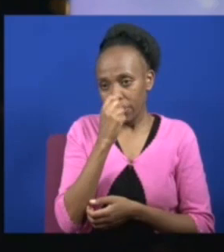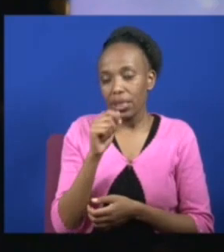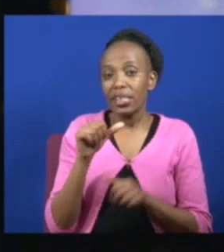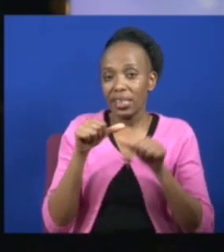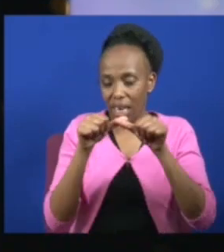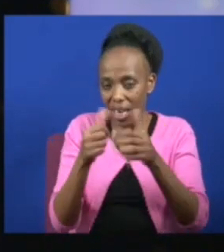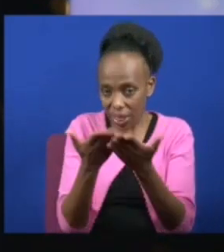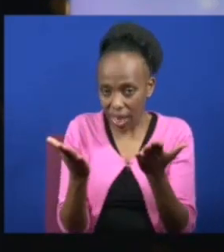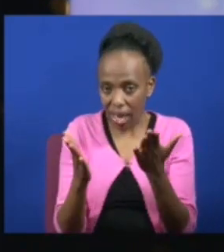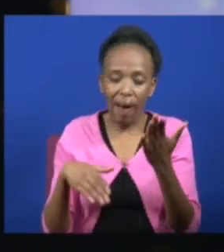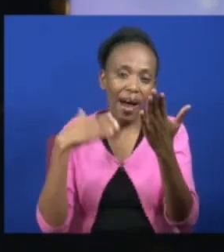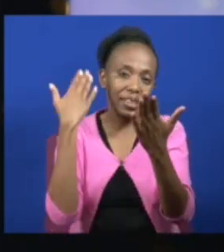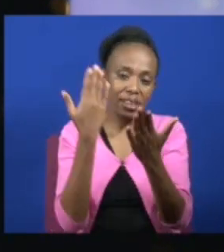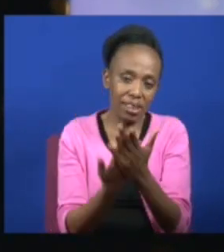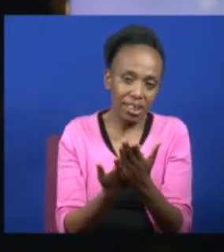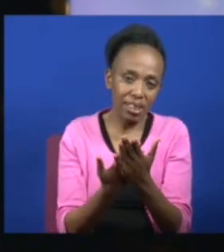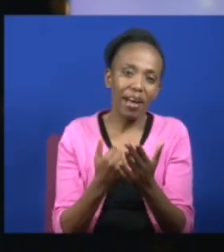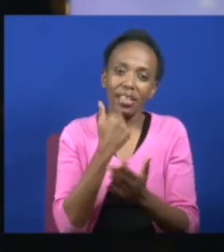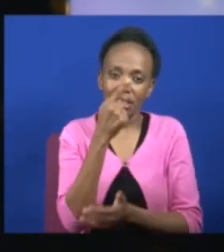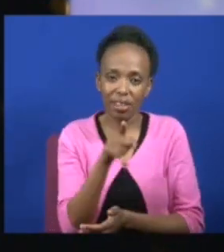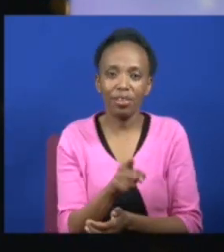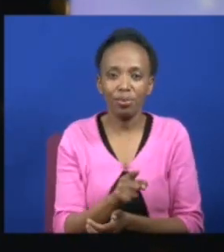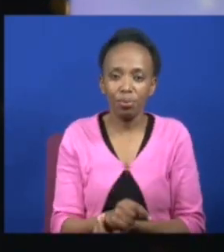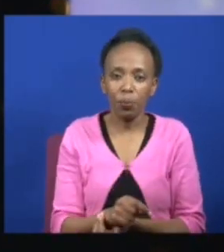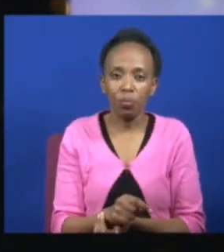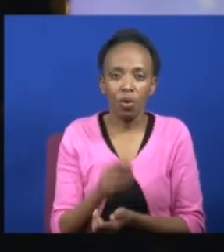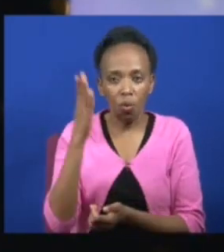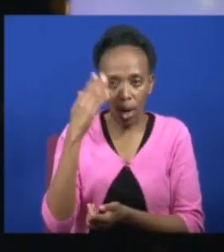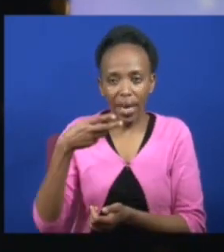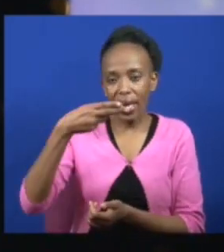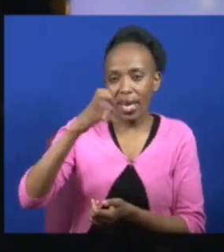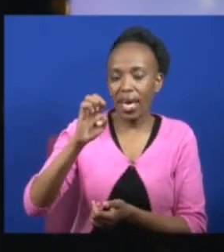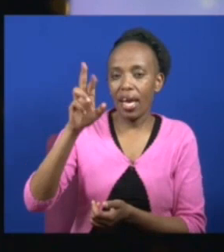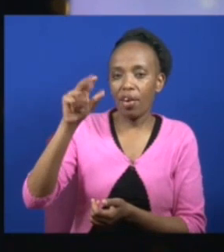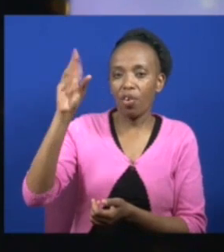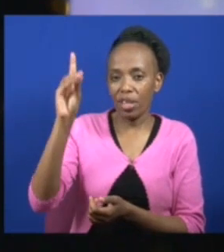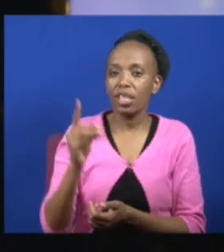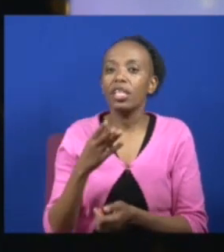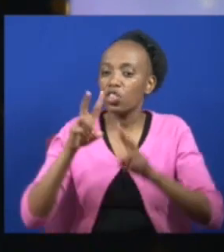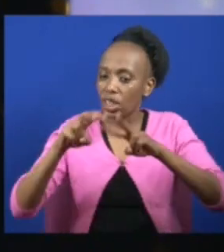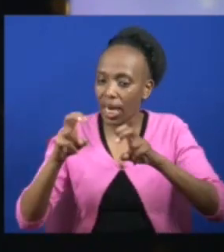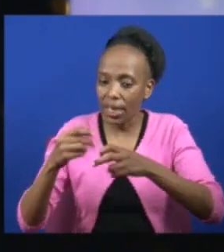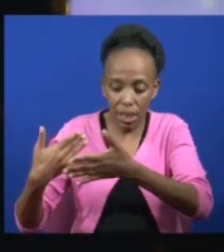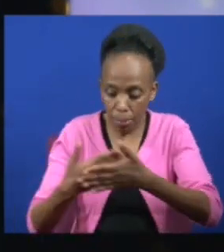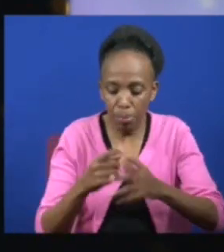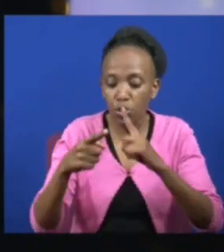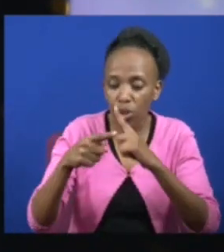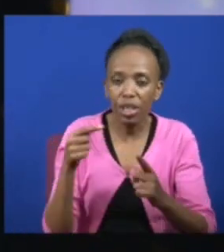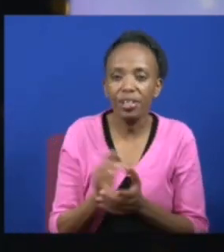Stay there until I tell you, for Herod is going to search for the child to kill